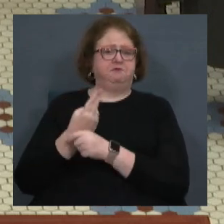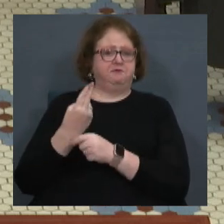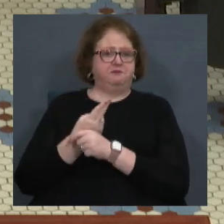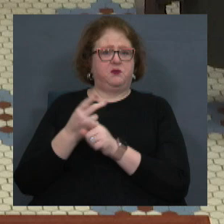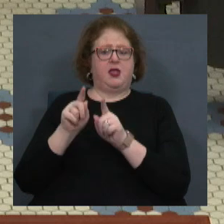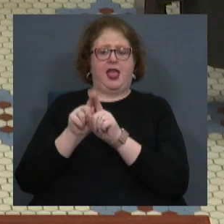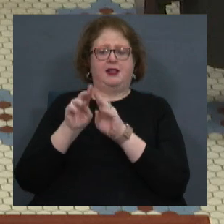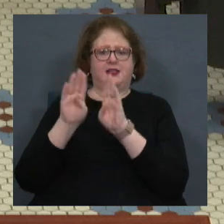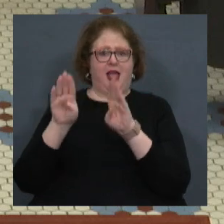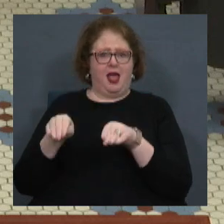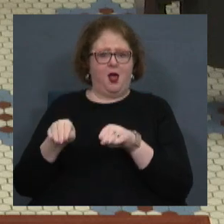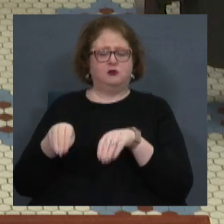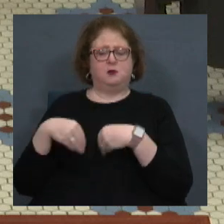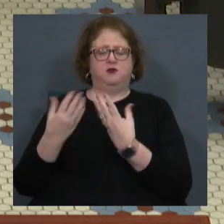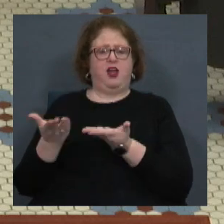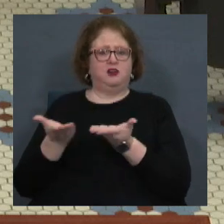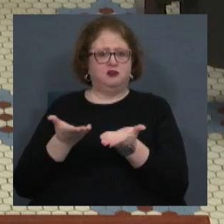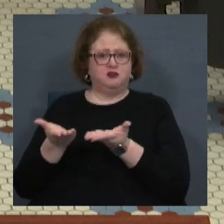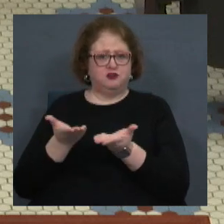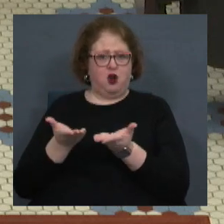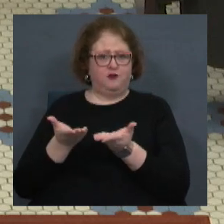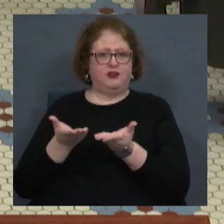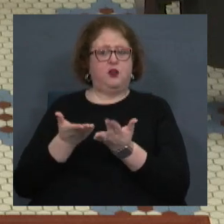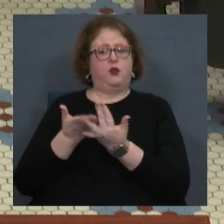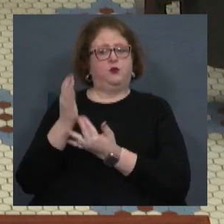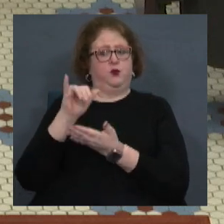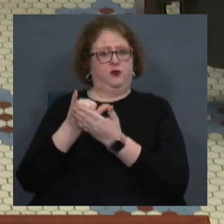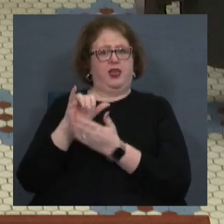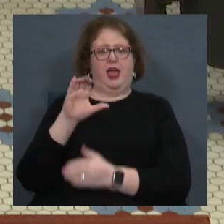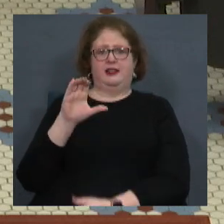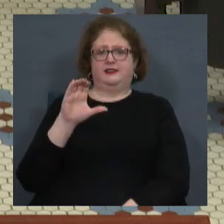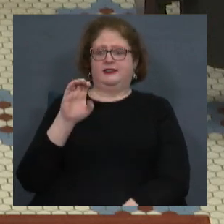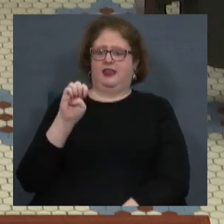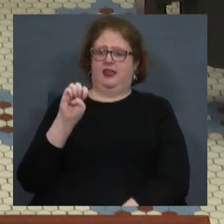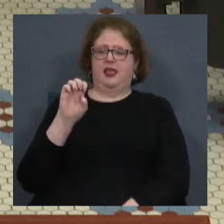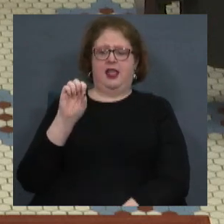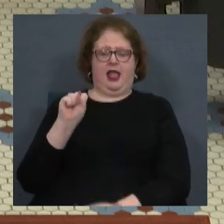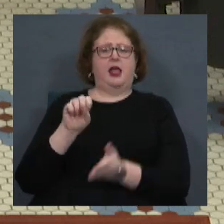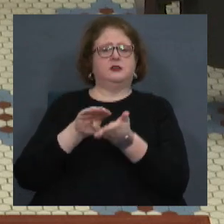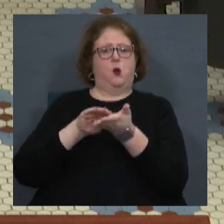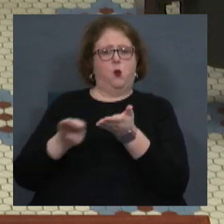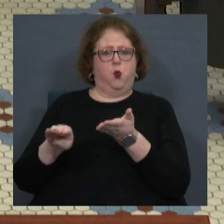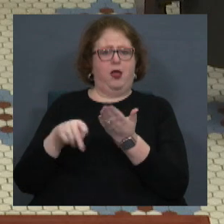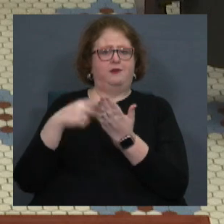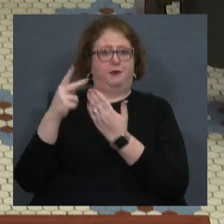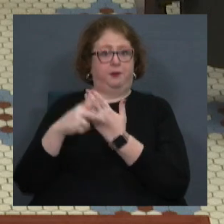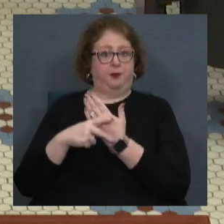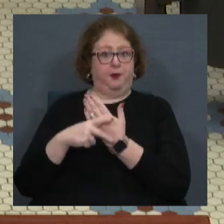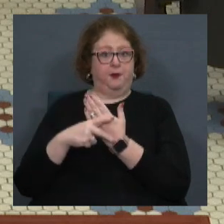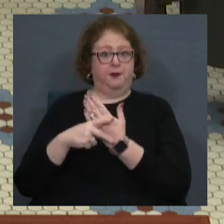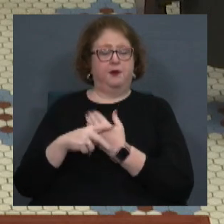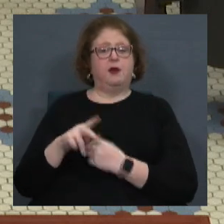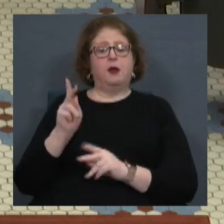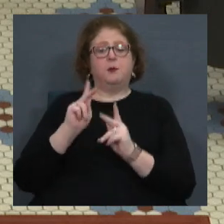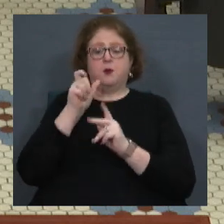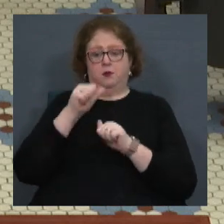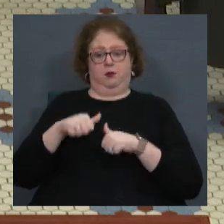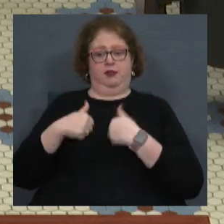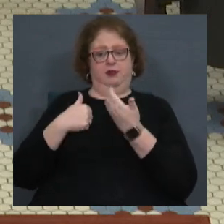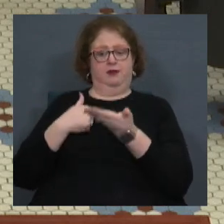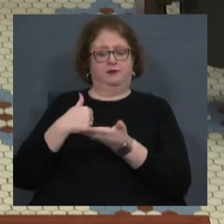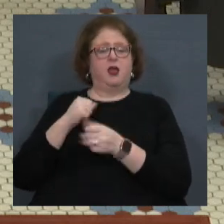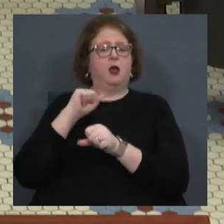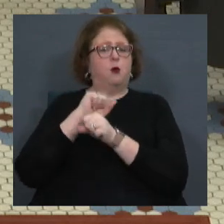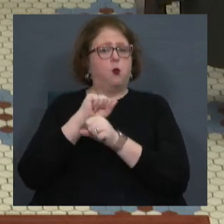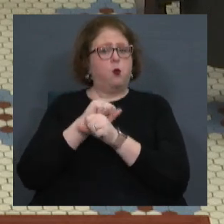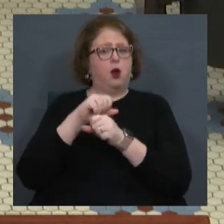residents through the CES waiver program. The residents of this home are employed in the community. They go